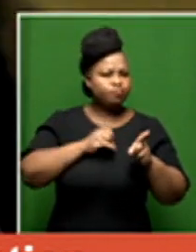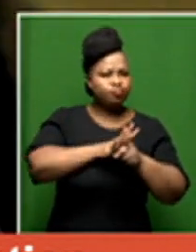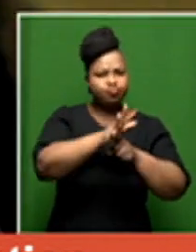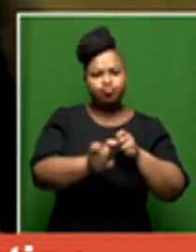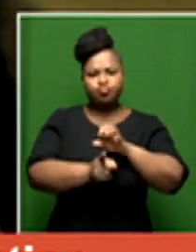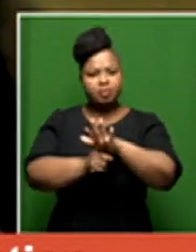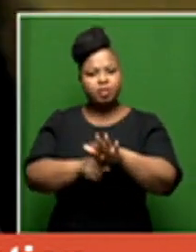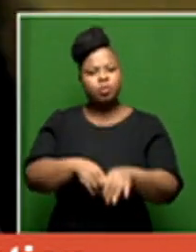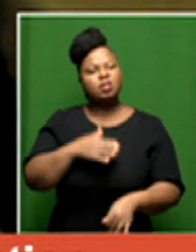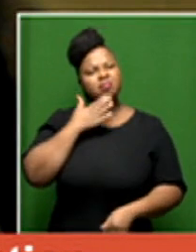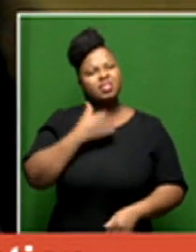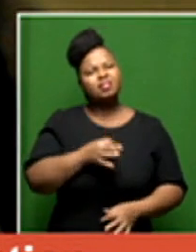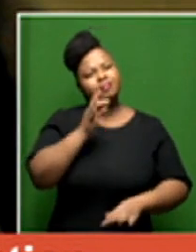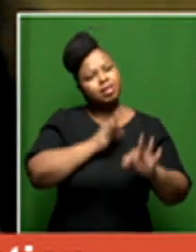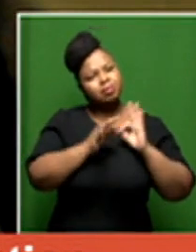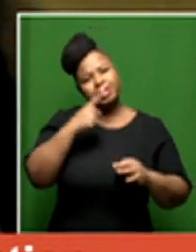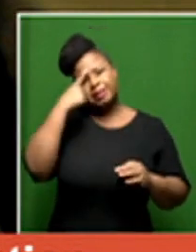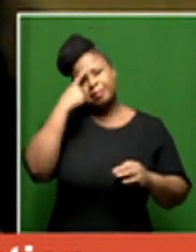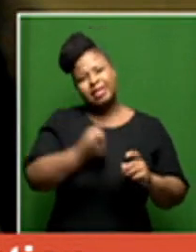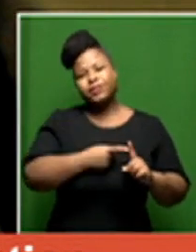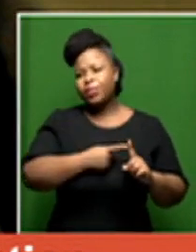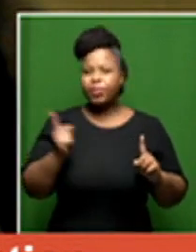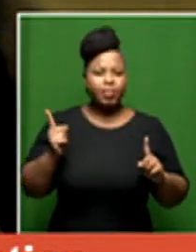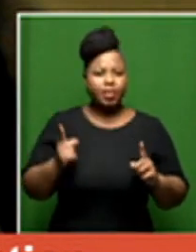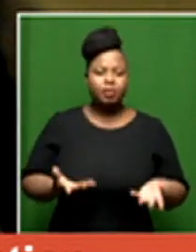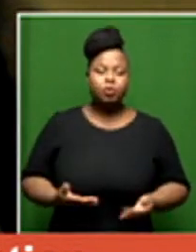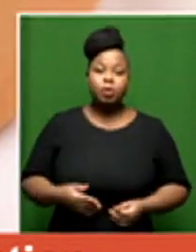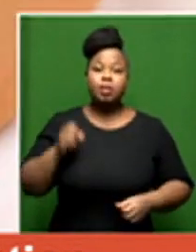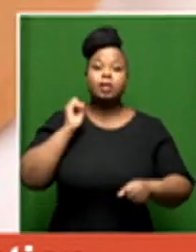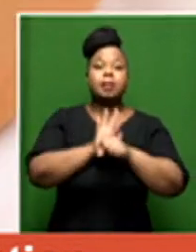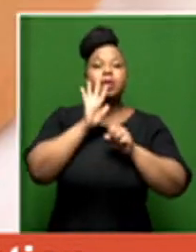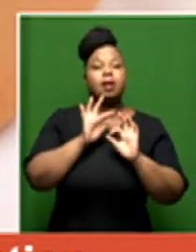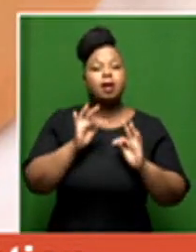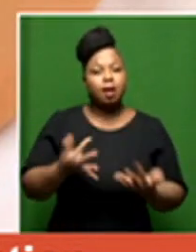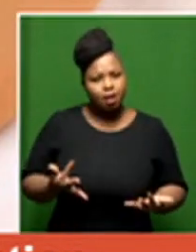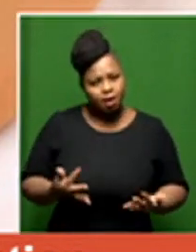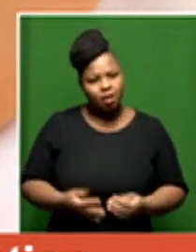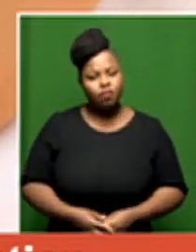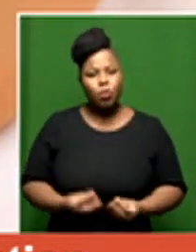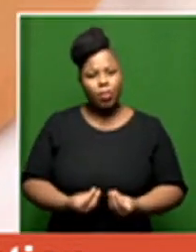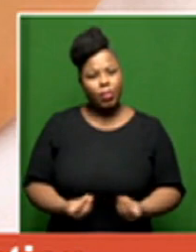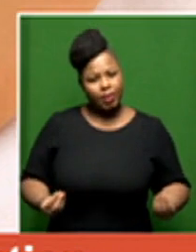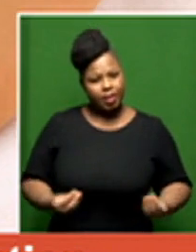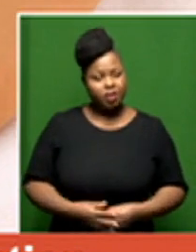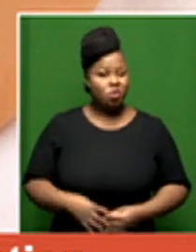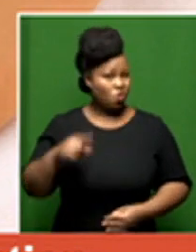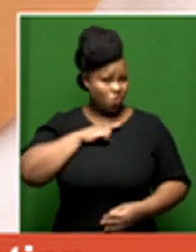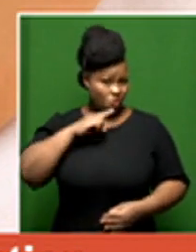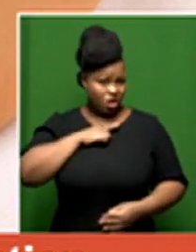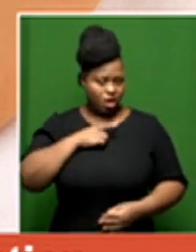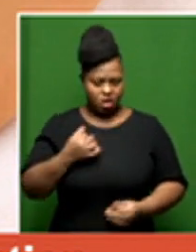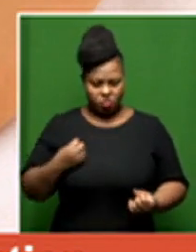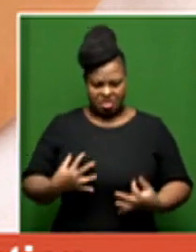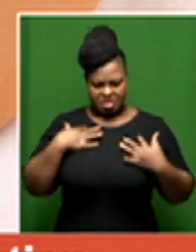us about these myths around vaccines and how they impact on children, because once